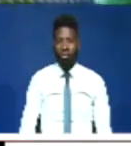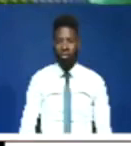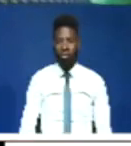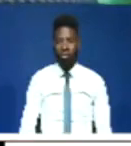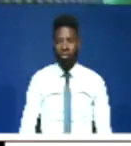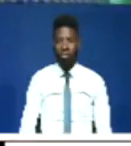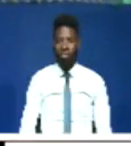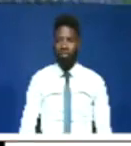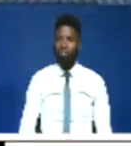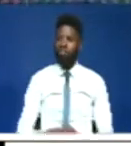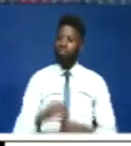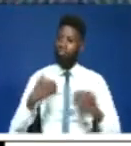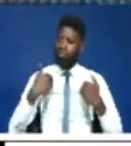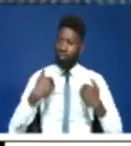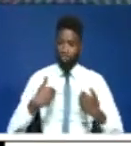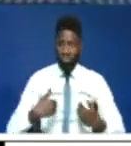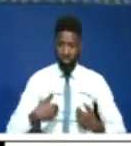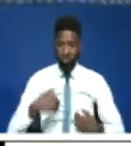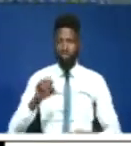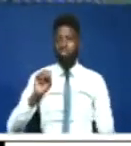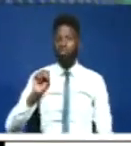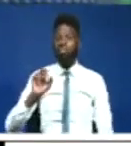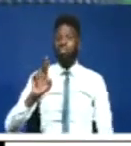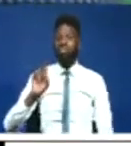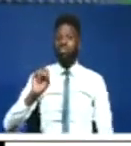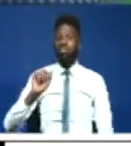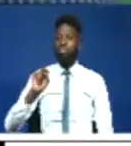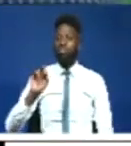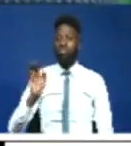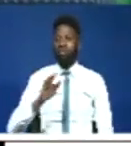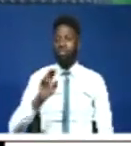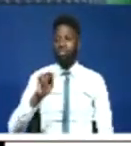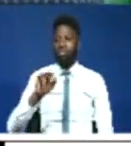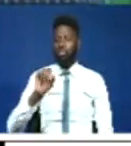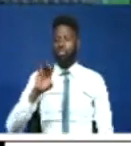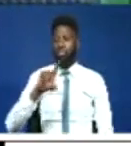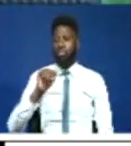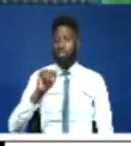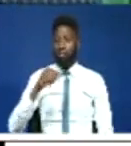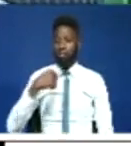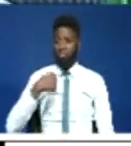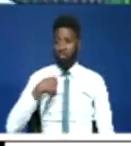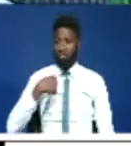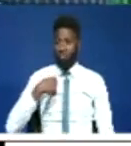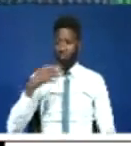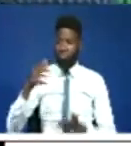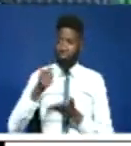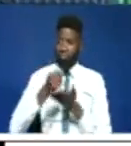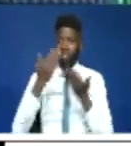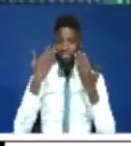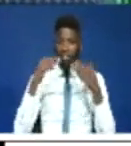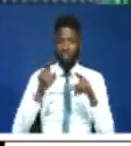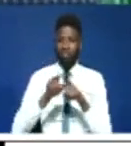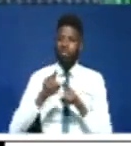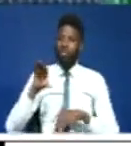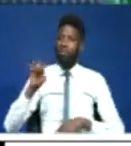I, Susan Nakhumicha Wafula, being appointed a Cabinet Secretary of Kenya, do swear that I will